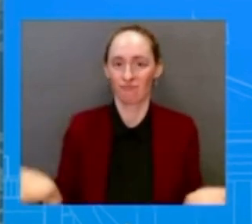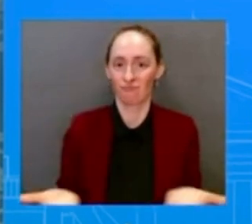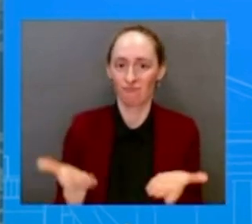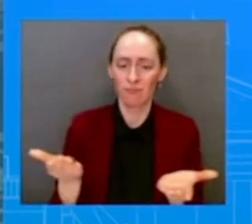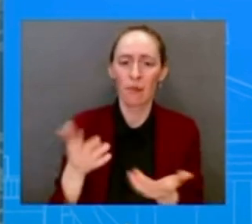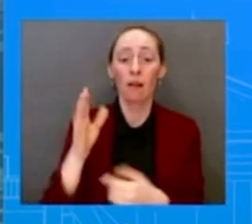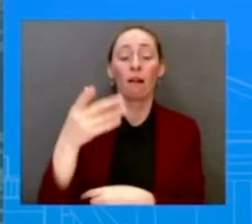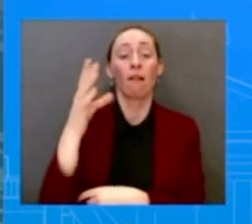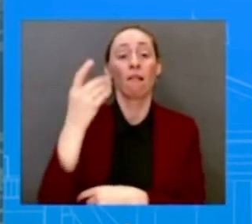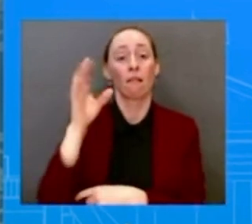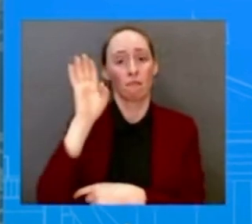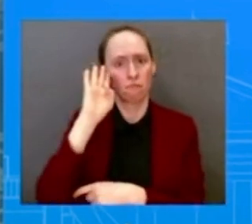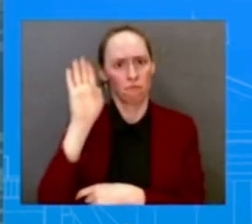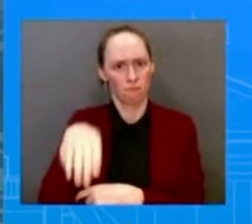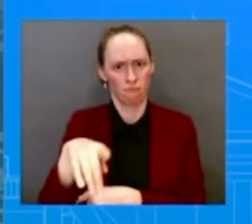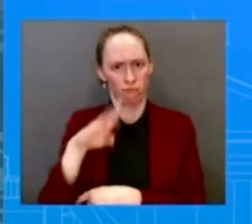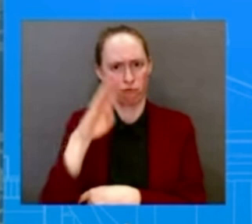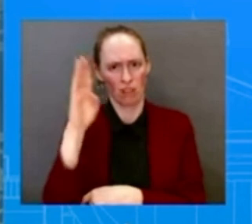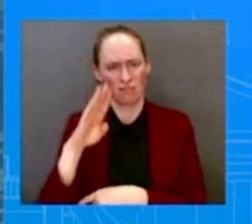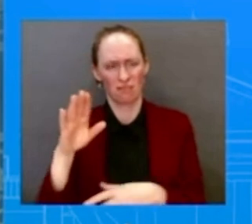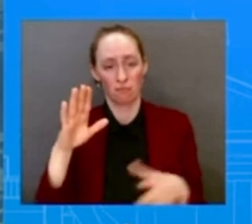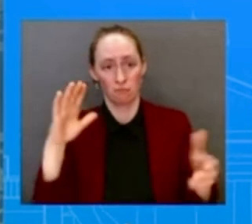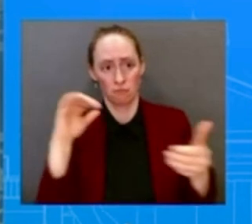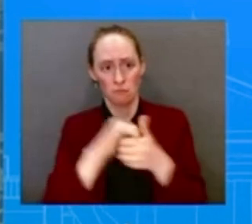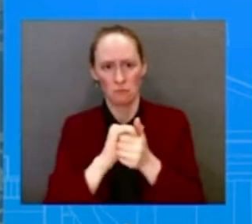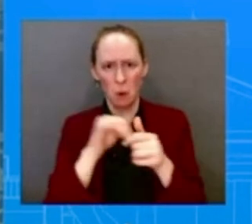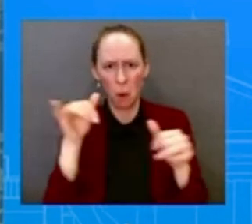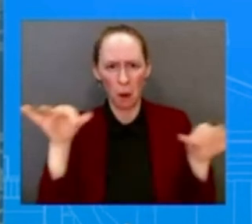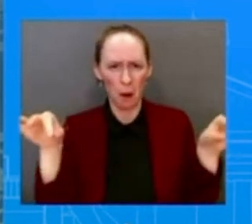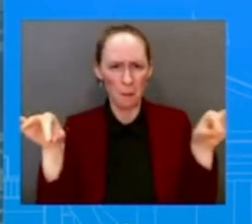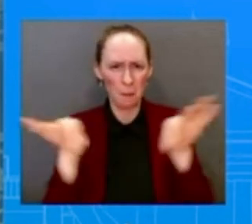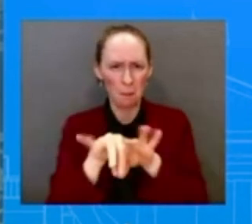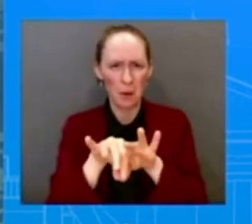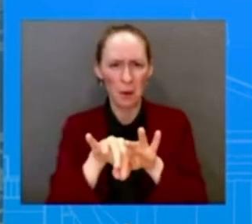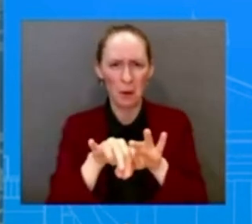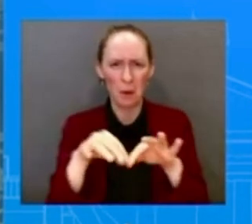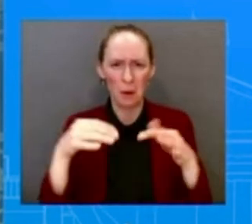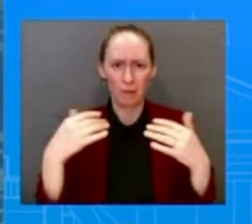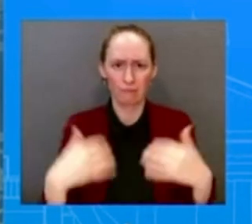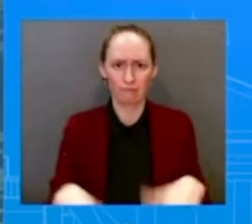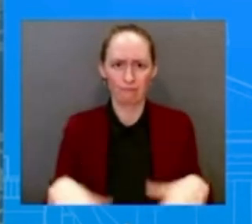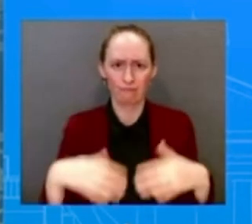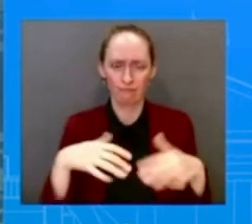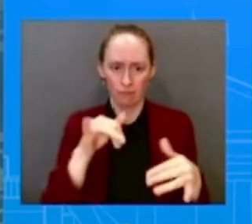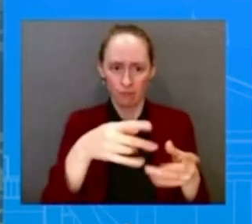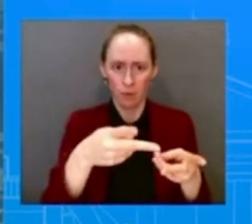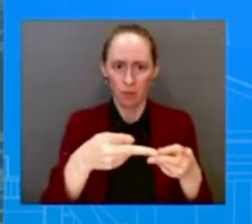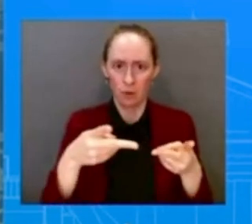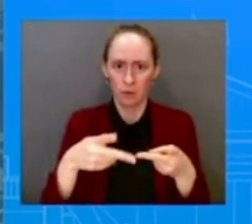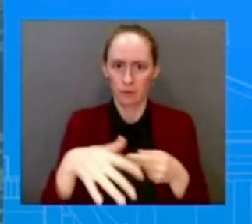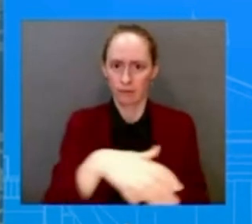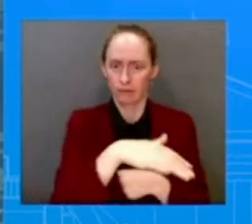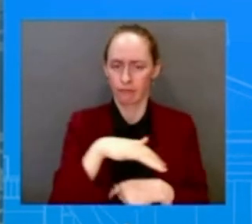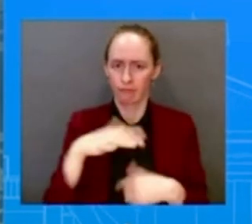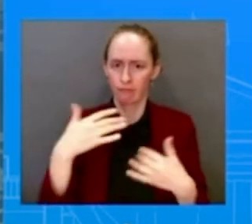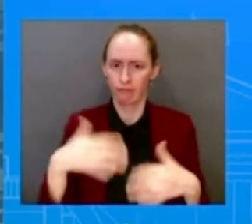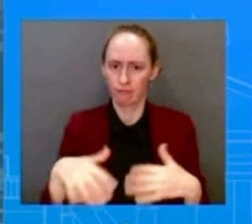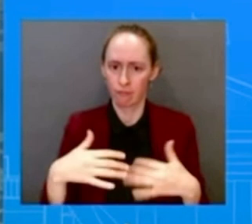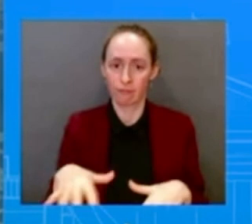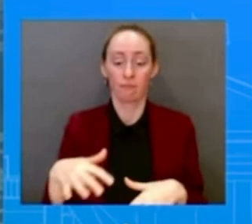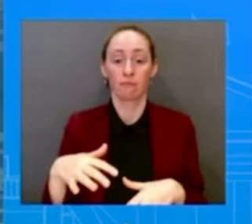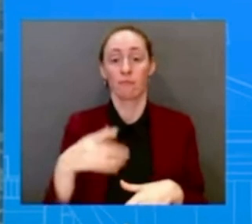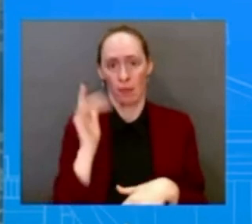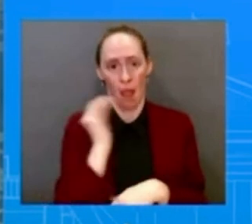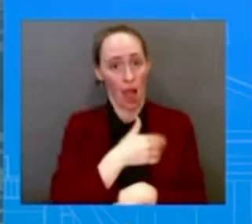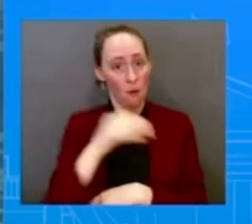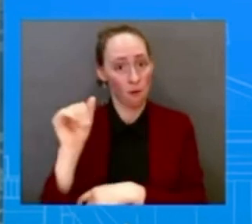region that is also a critically important region and an ally as we work together to address common challenges throughout the world,